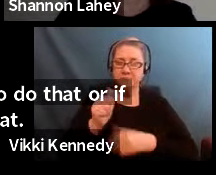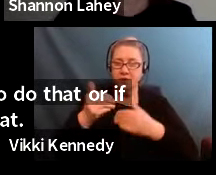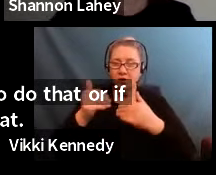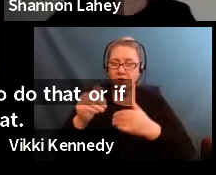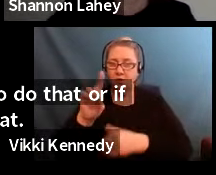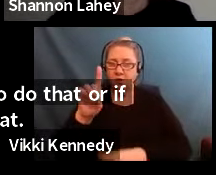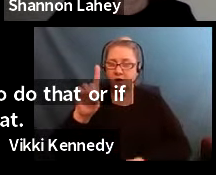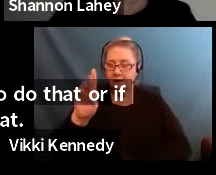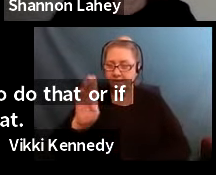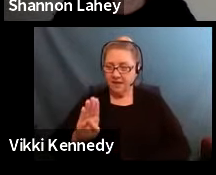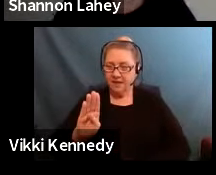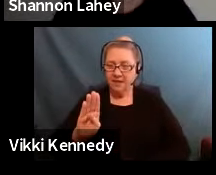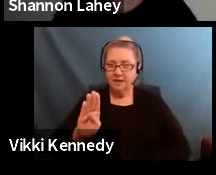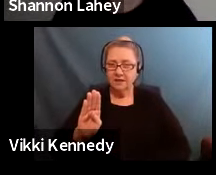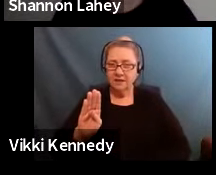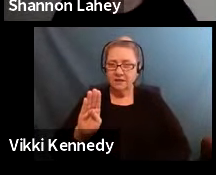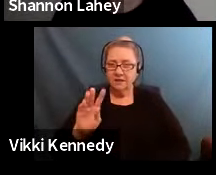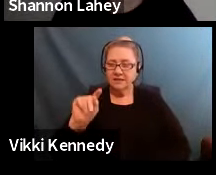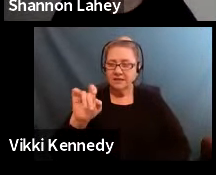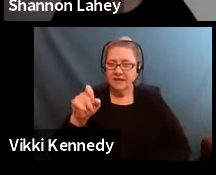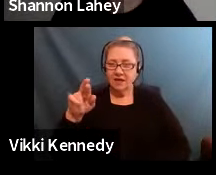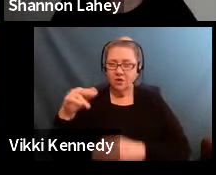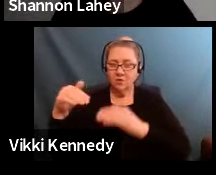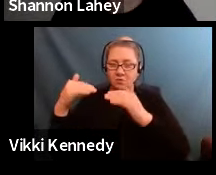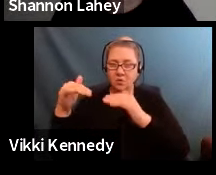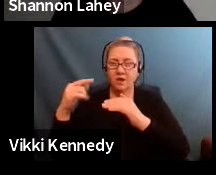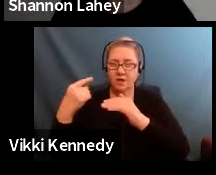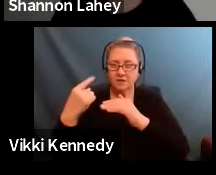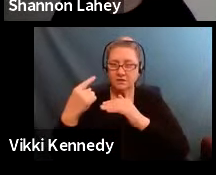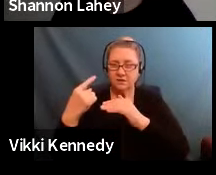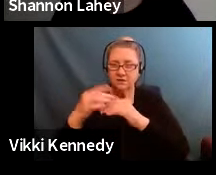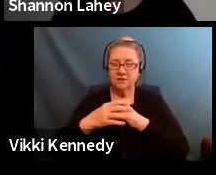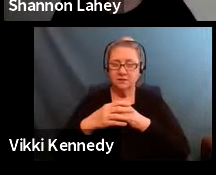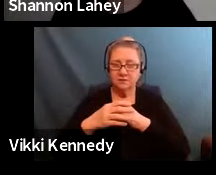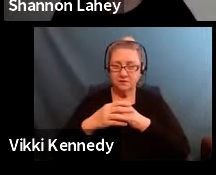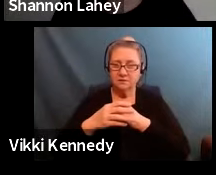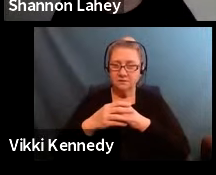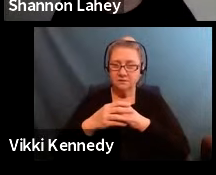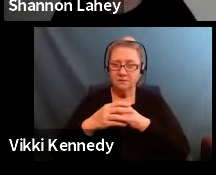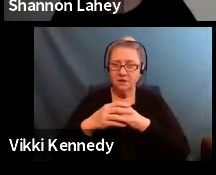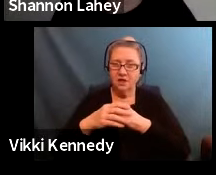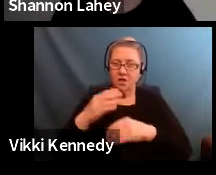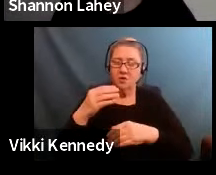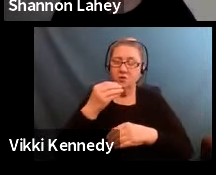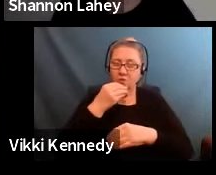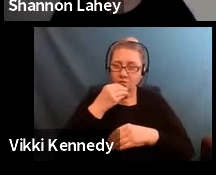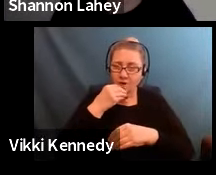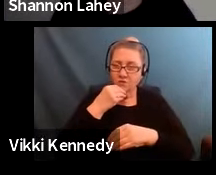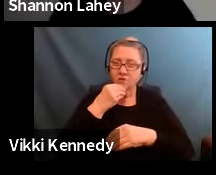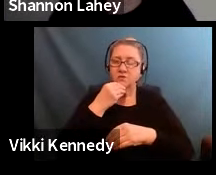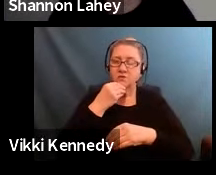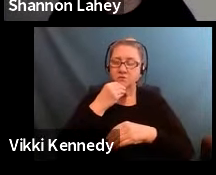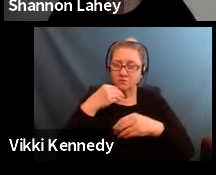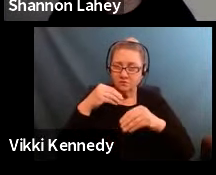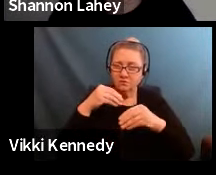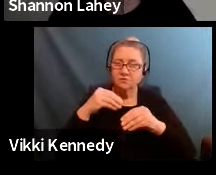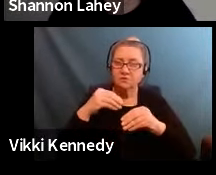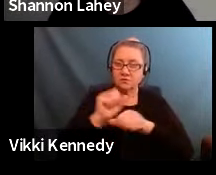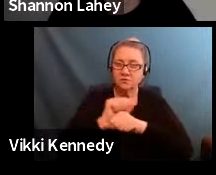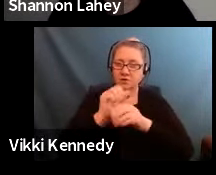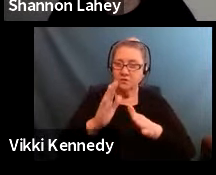1, including 65 and older and those three sectors, and grocers are included in the food and agricultural sector, is